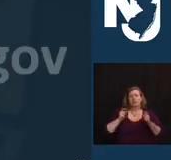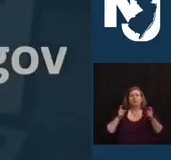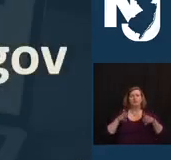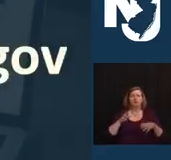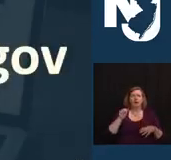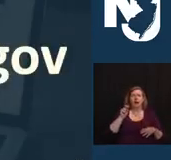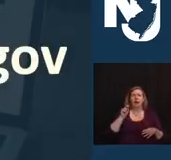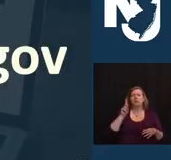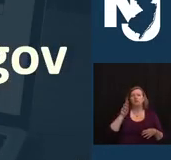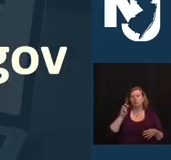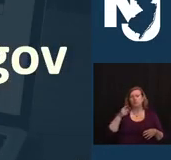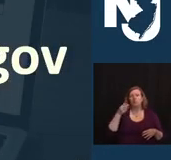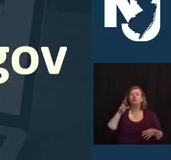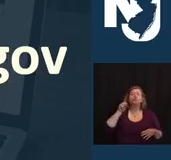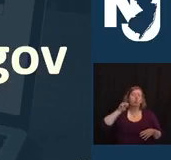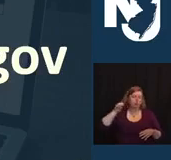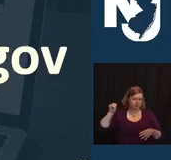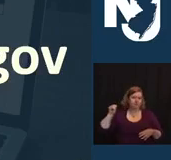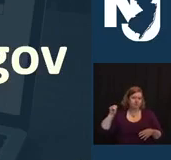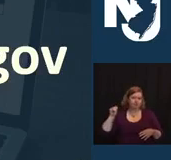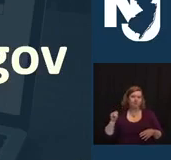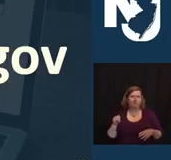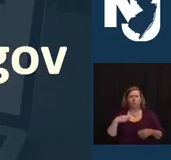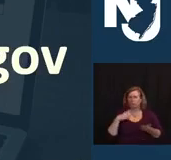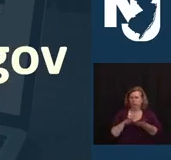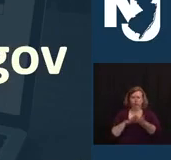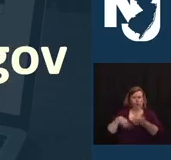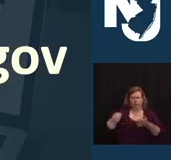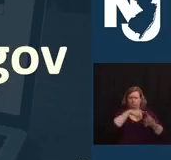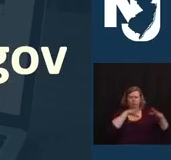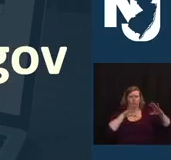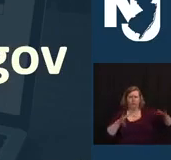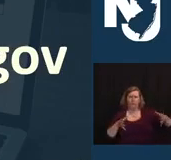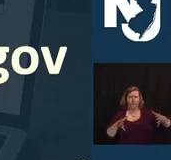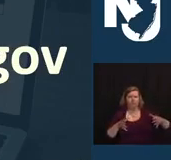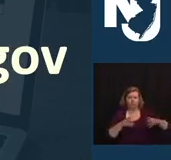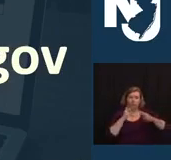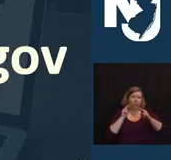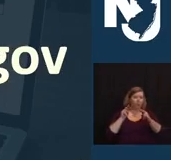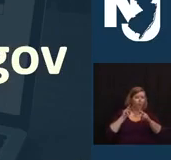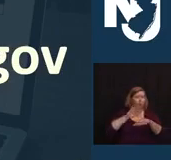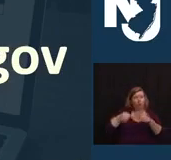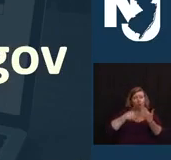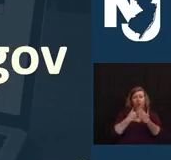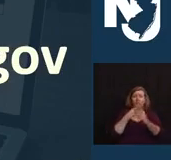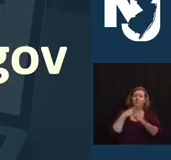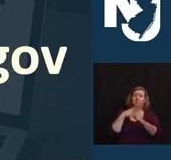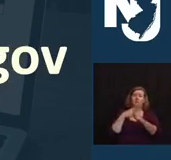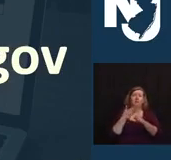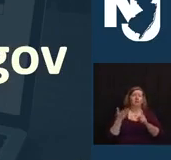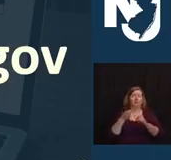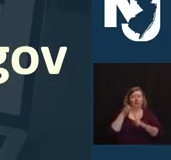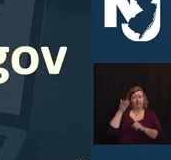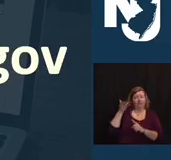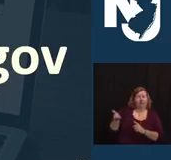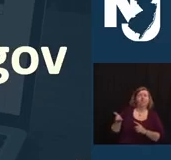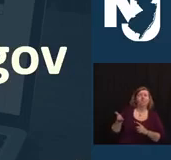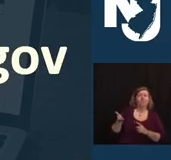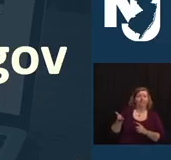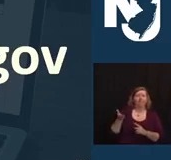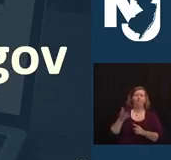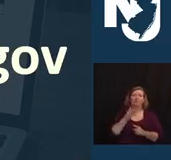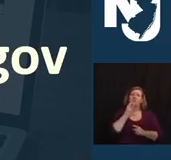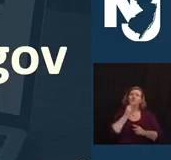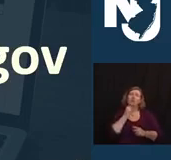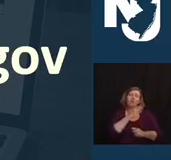this entire extraordinary group, and I look forward to seeing all the common good that continues to flow from the New Jersey Israel